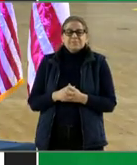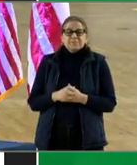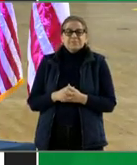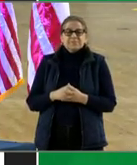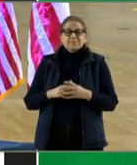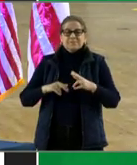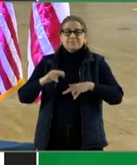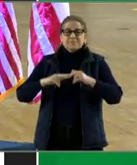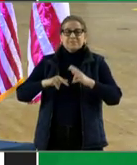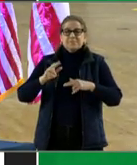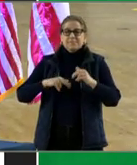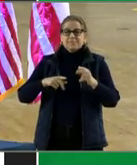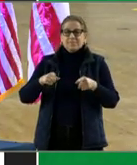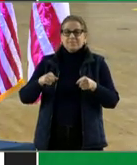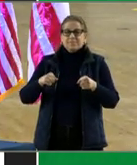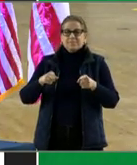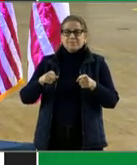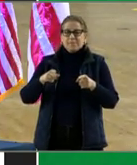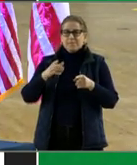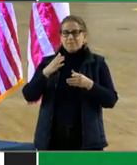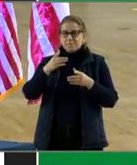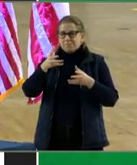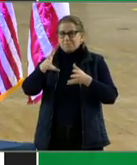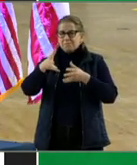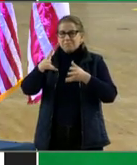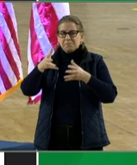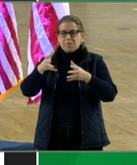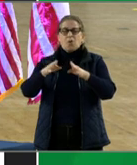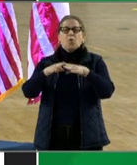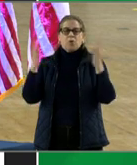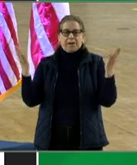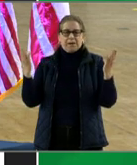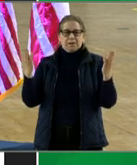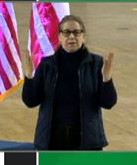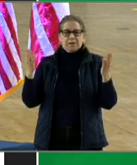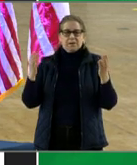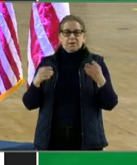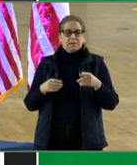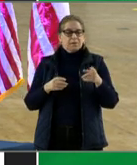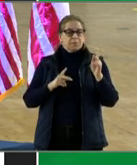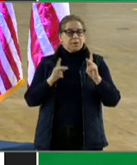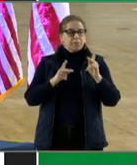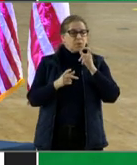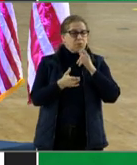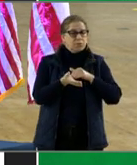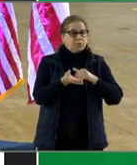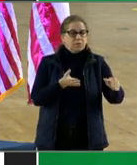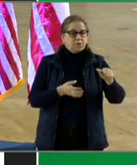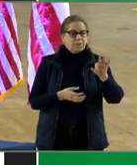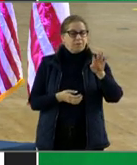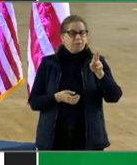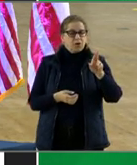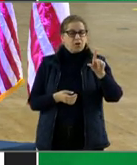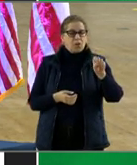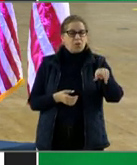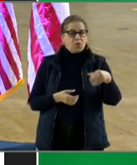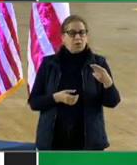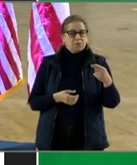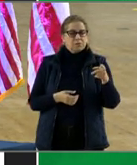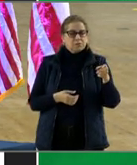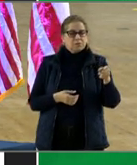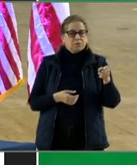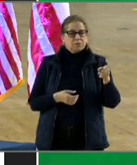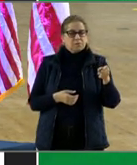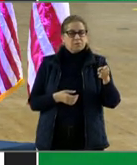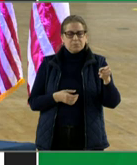open furloughed healthcare facilities. We are working with the U.S. Army Corps of Engineers to do exactly that.